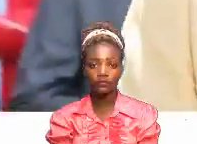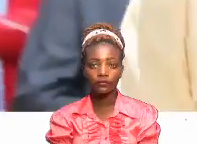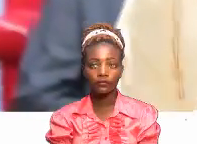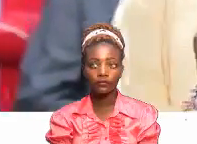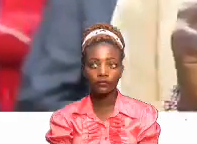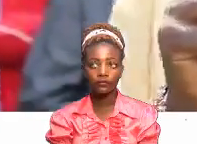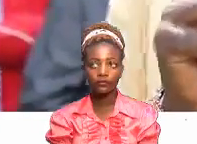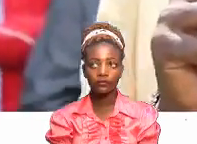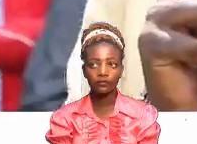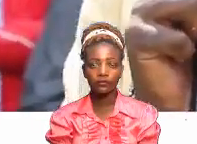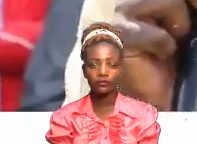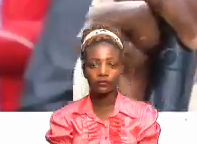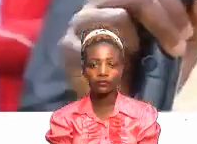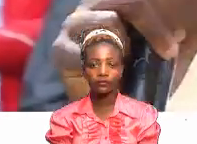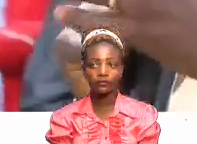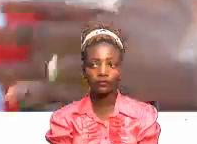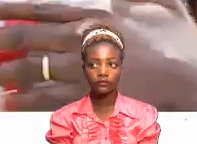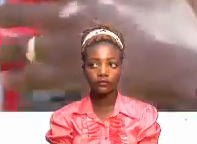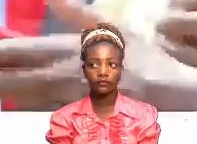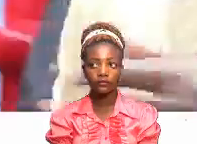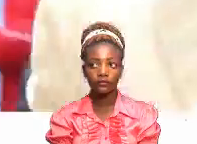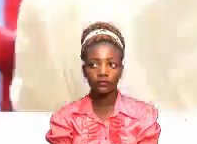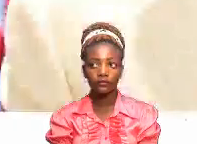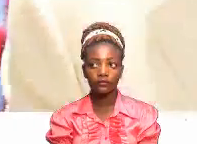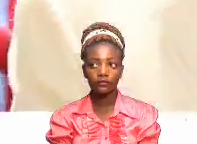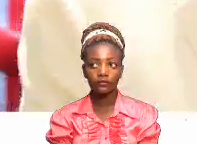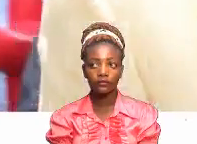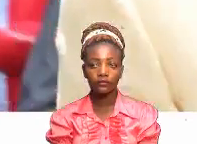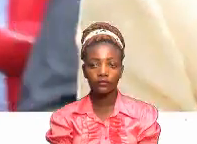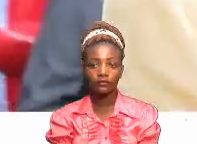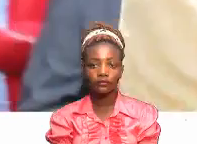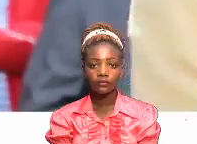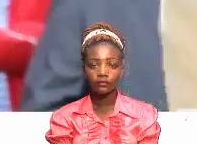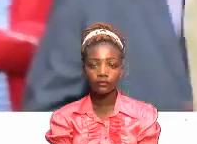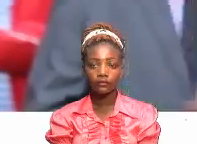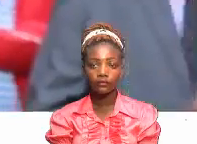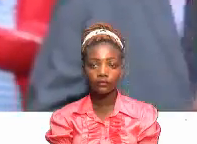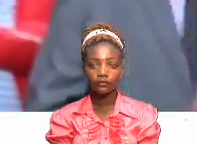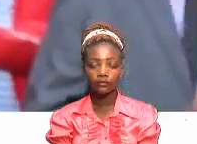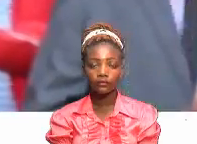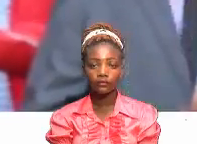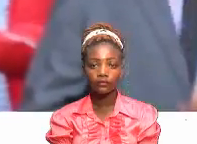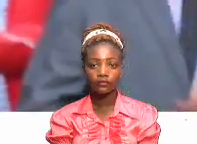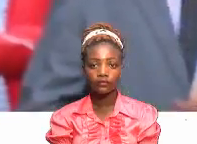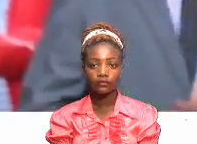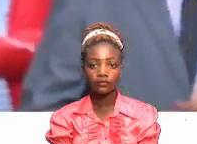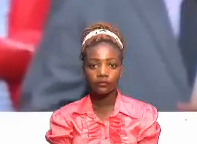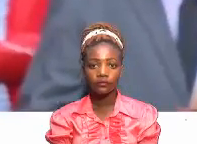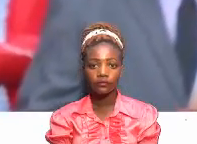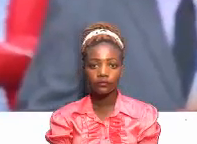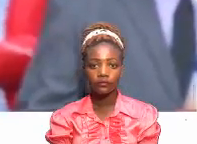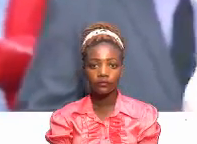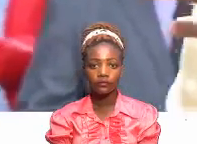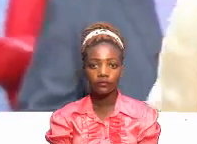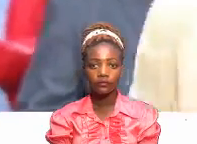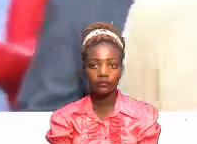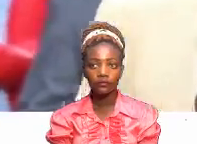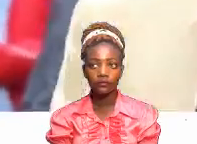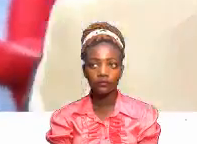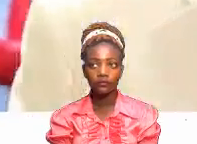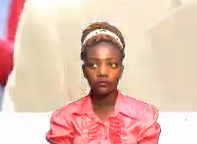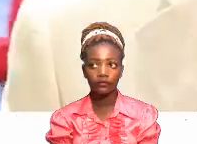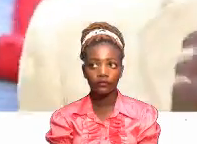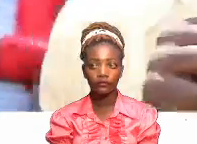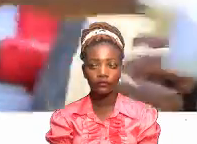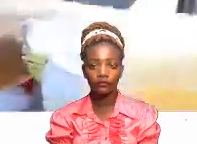Monsieur the participants, although we were not able to make this team, we all know that without the participants